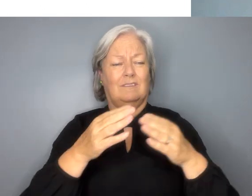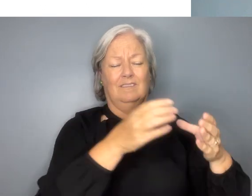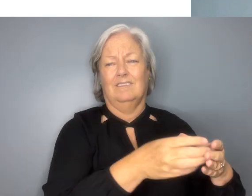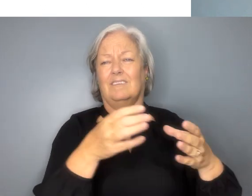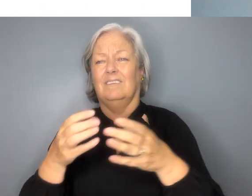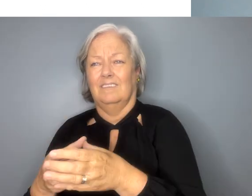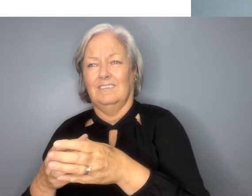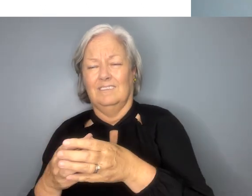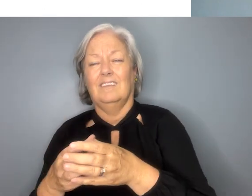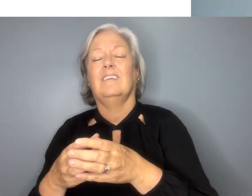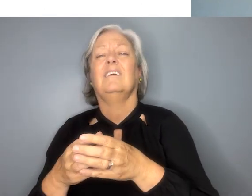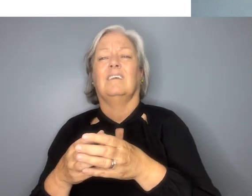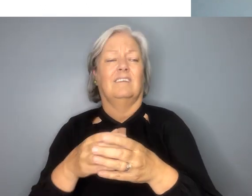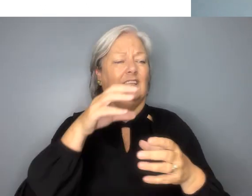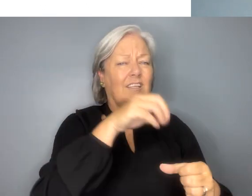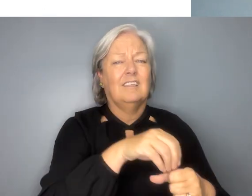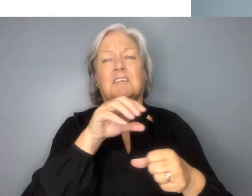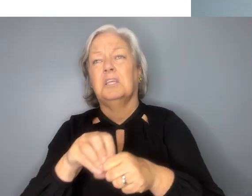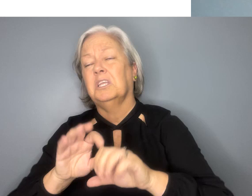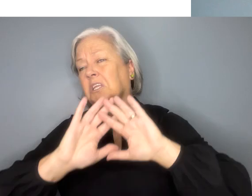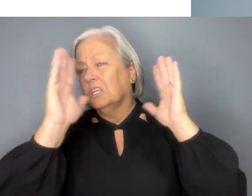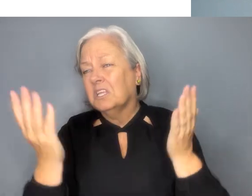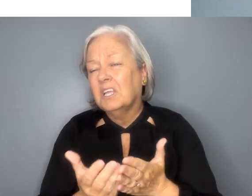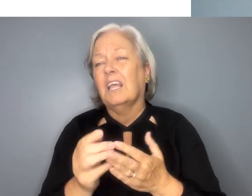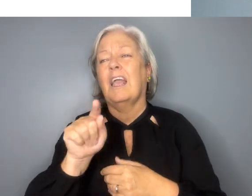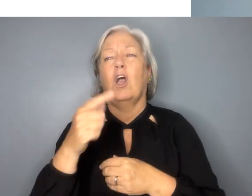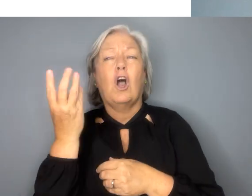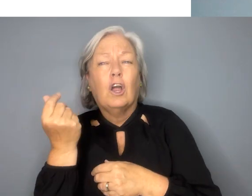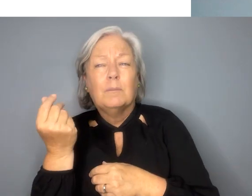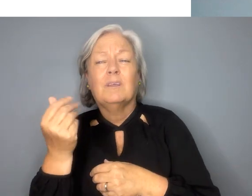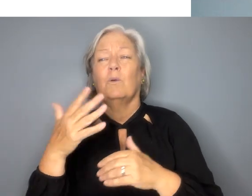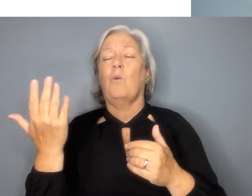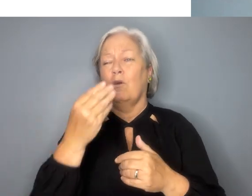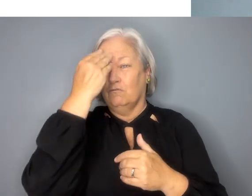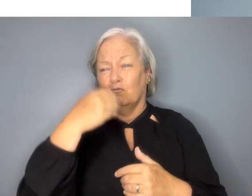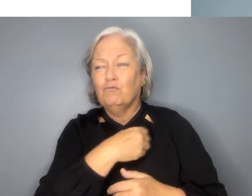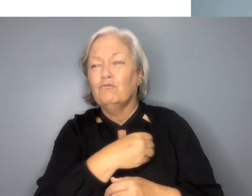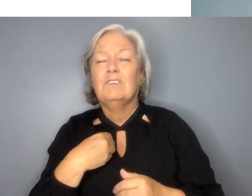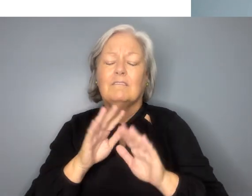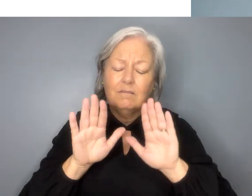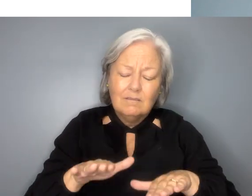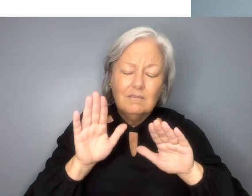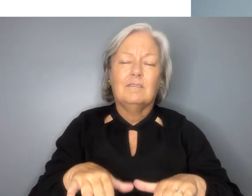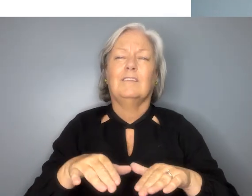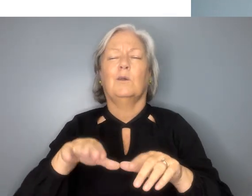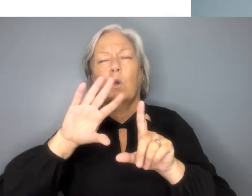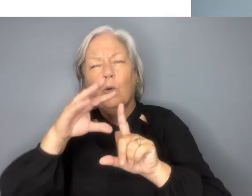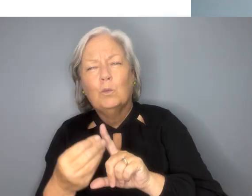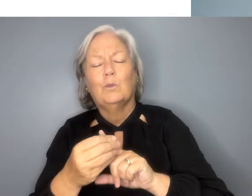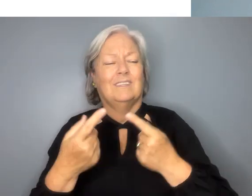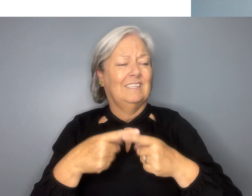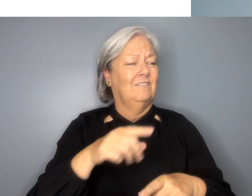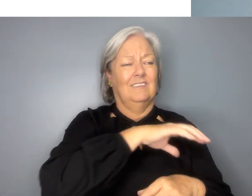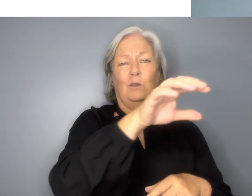that exist across all geographic, all economic, all ethnic, and all religious